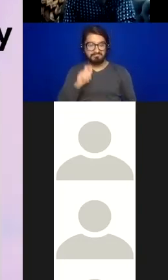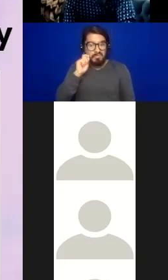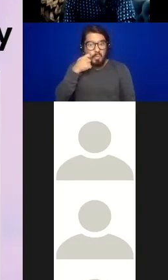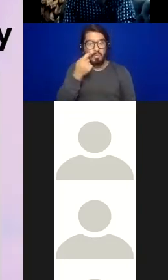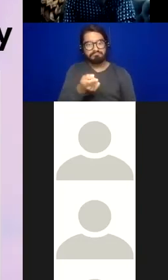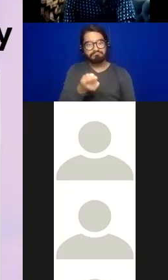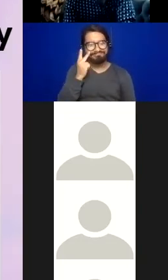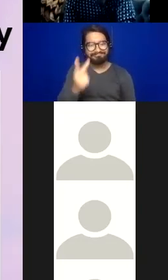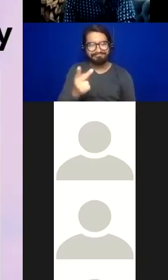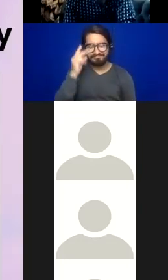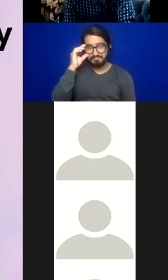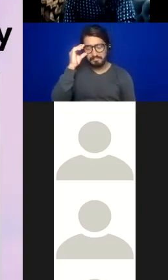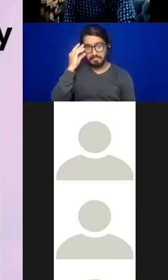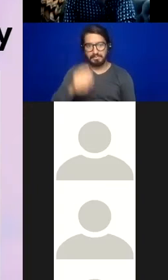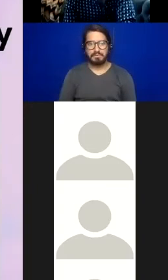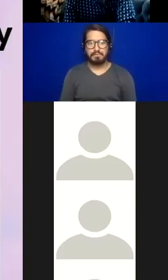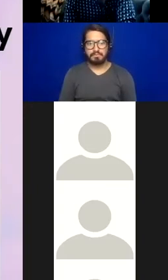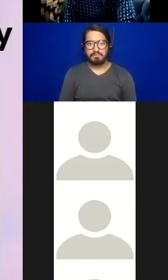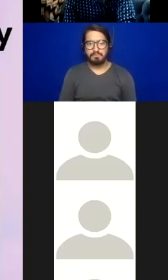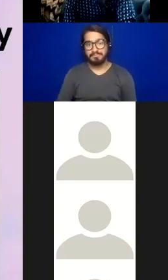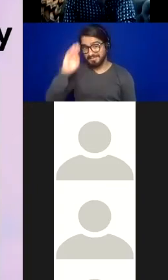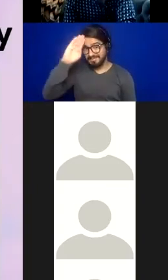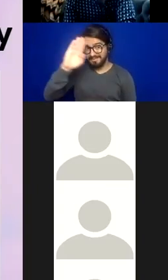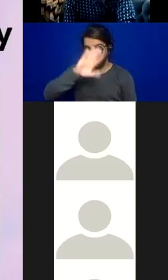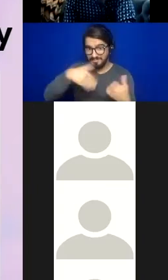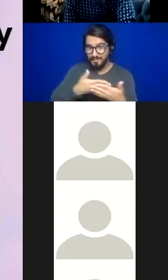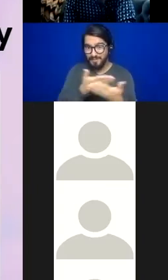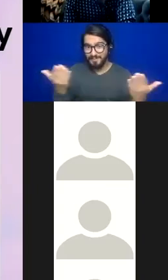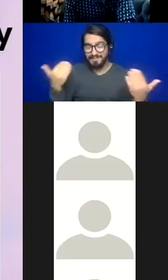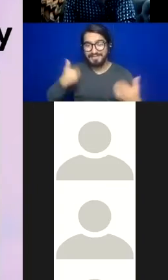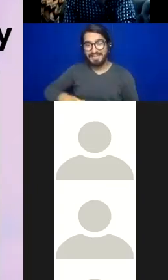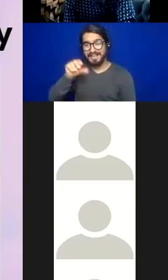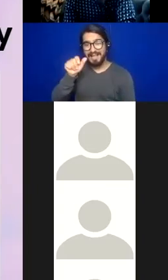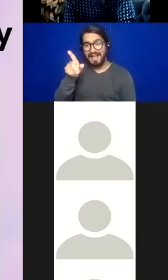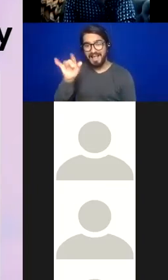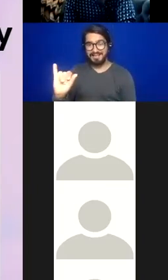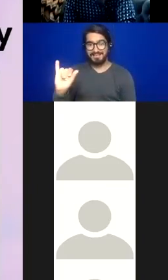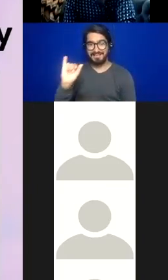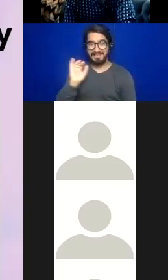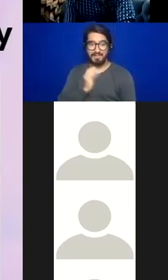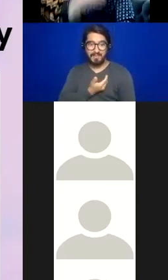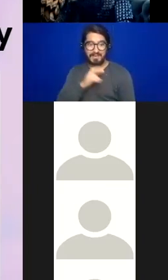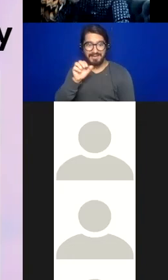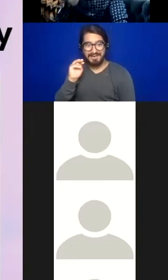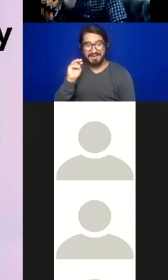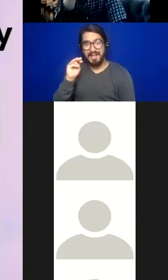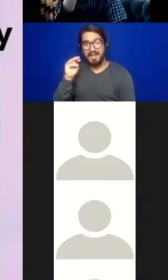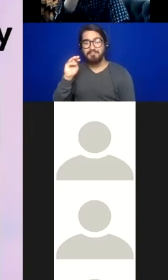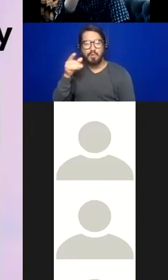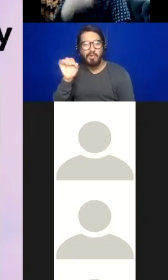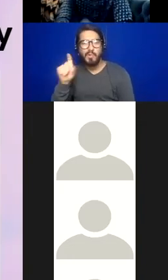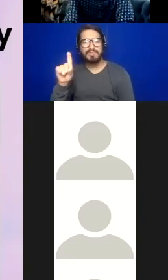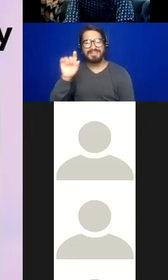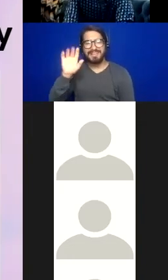Hi, everyone. My name is Ali. We're the Redwoods. We're 8 people living